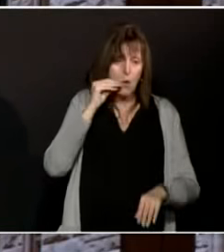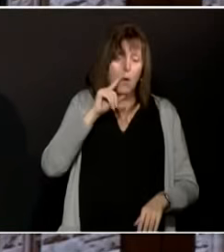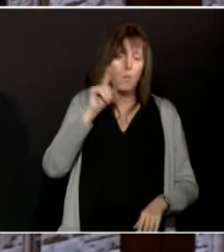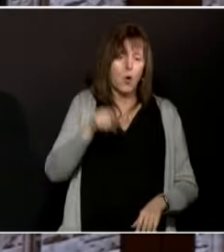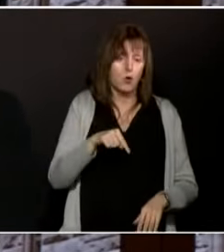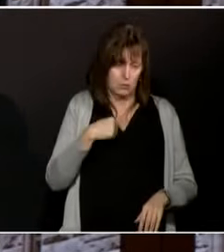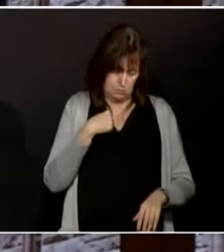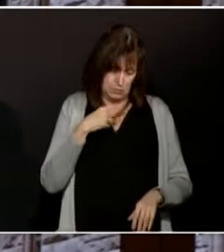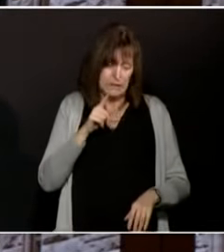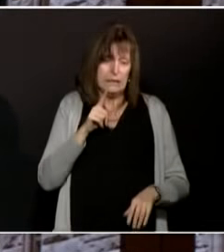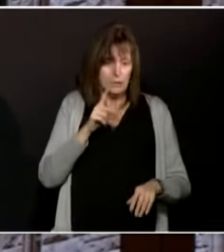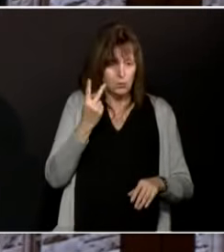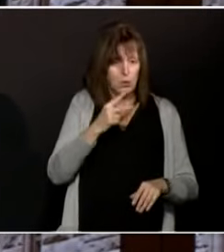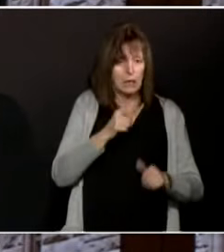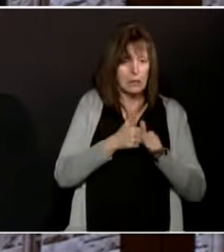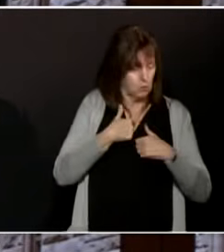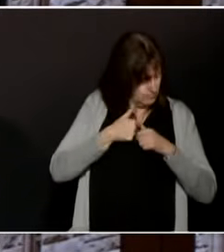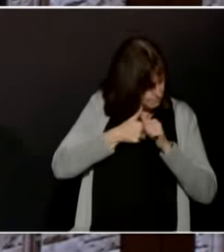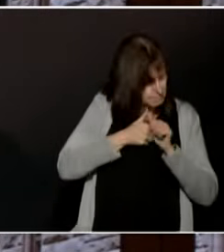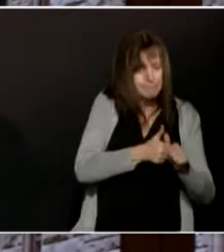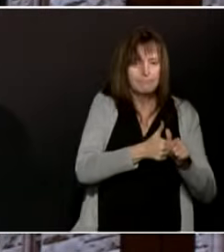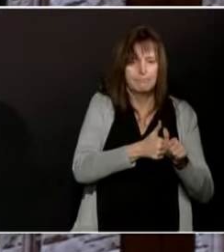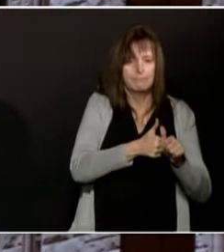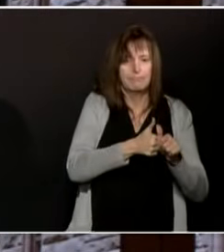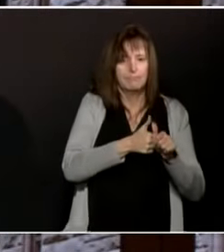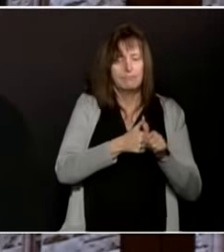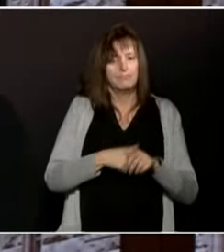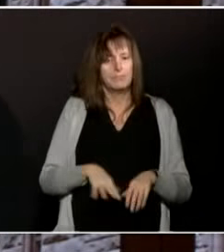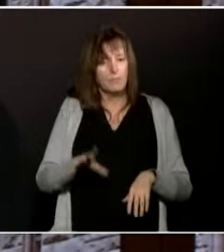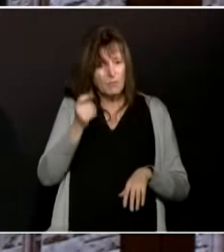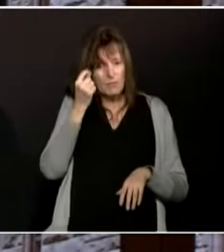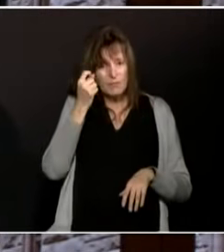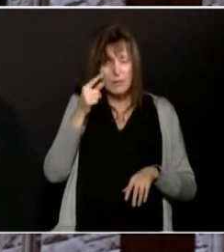have been altered and changed. As they saw the